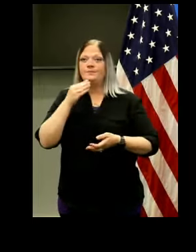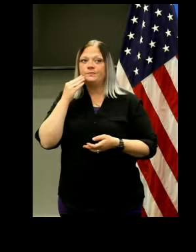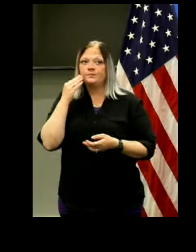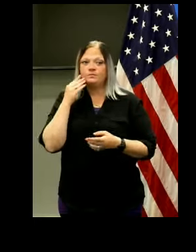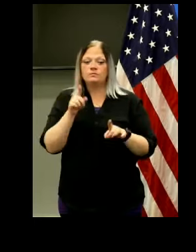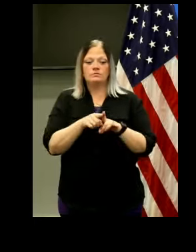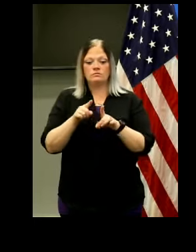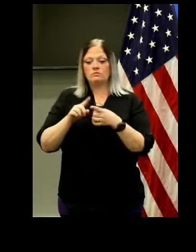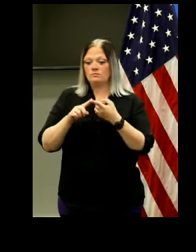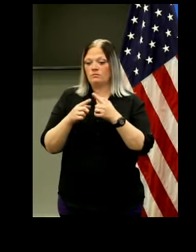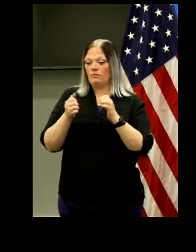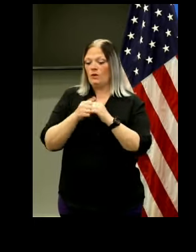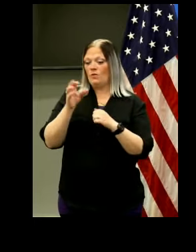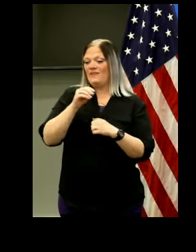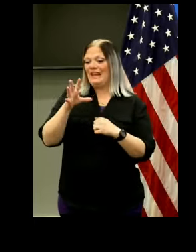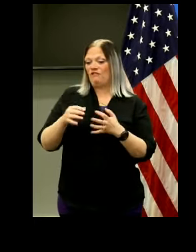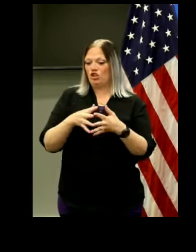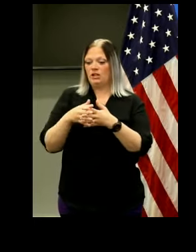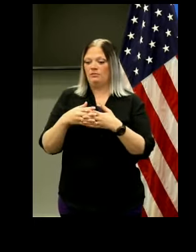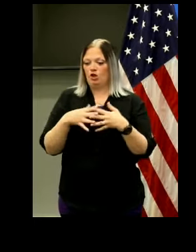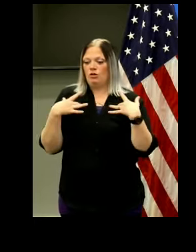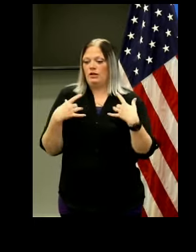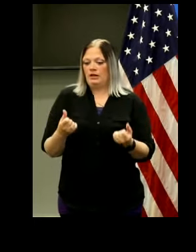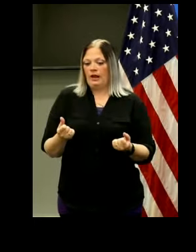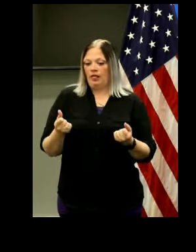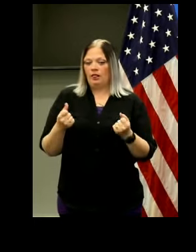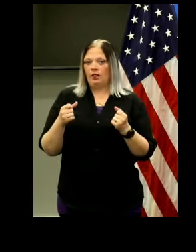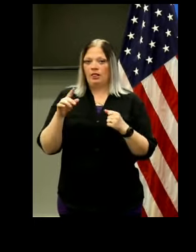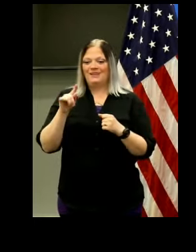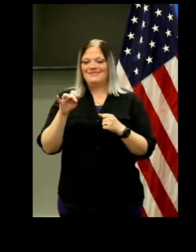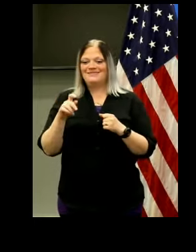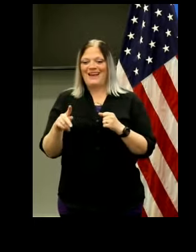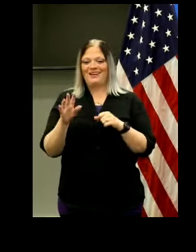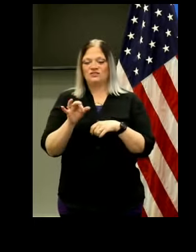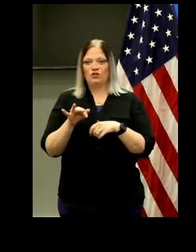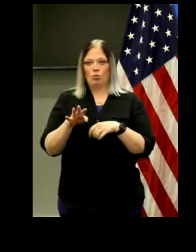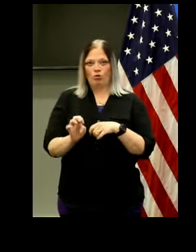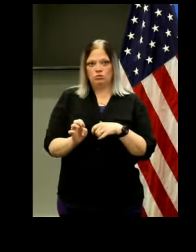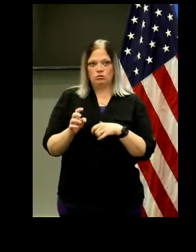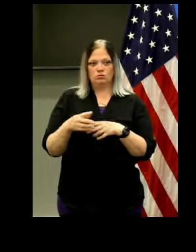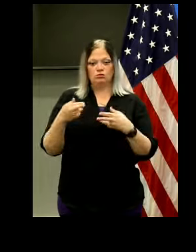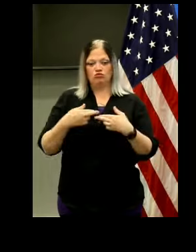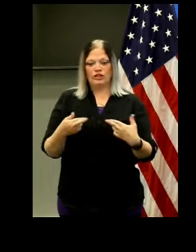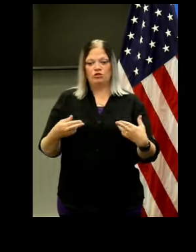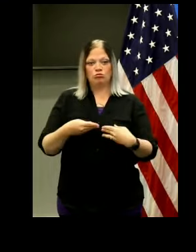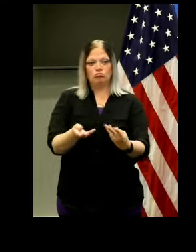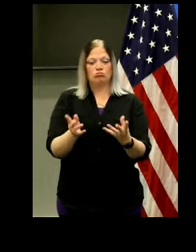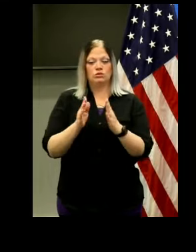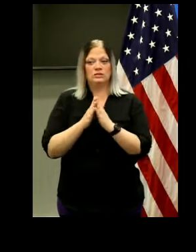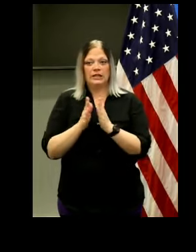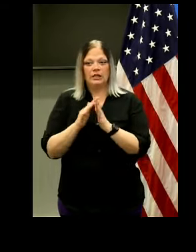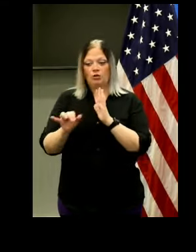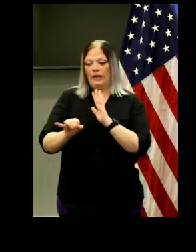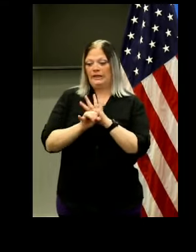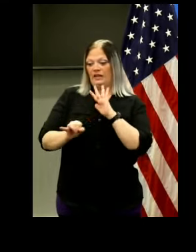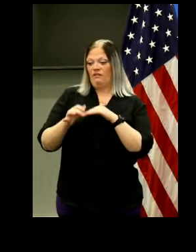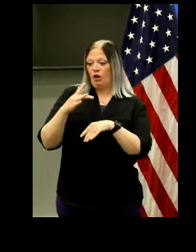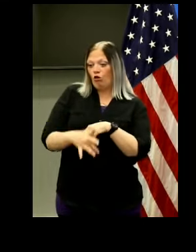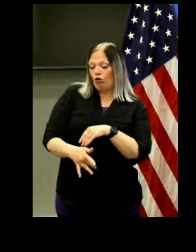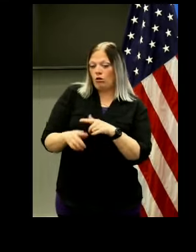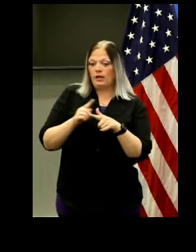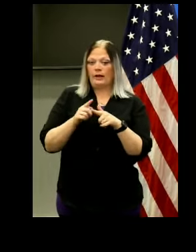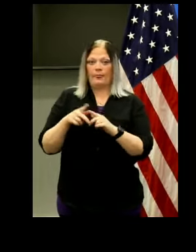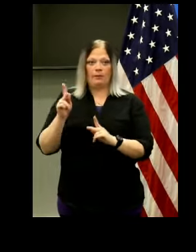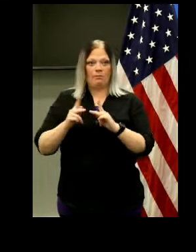but also our friends with the African American Health Disparities Task Force, to get resources into the city to identify cases early so that